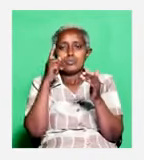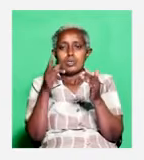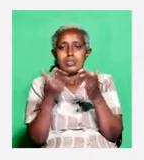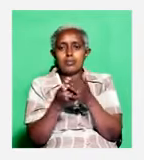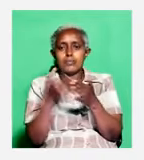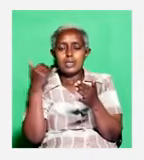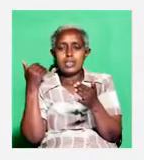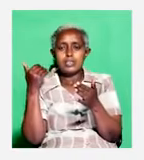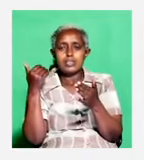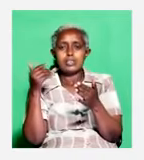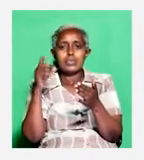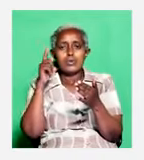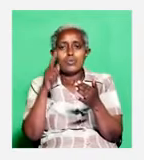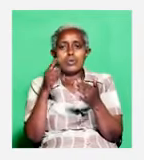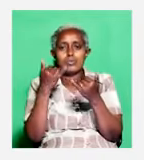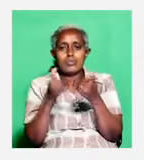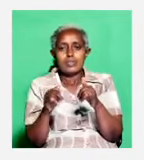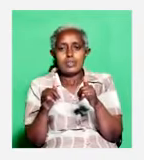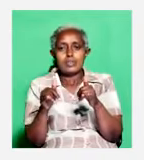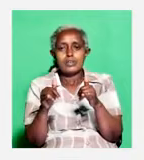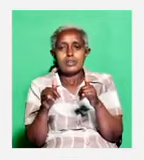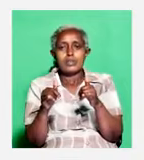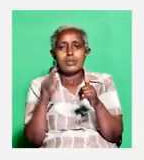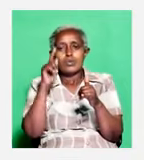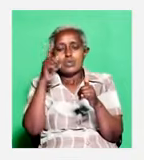1 minus 1 over